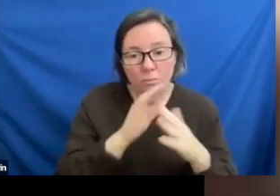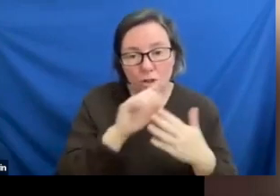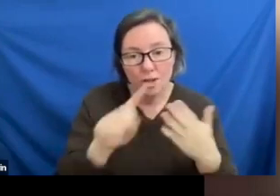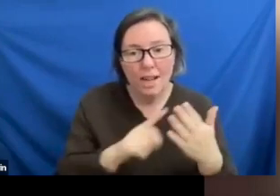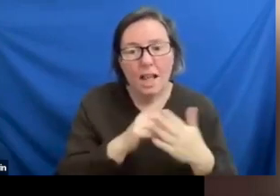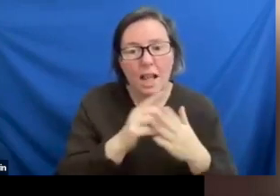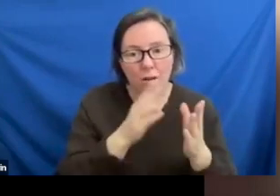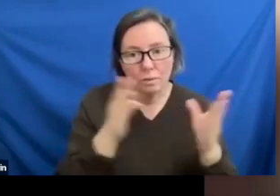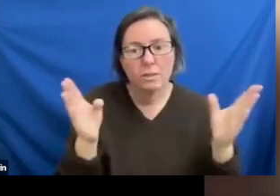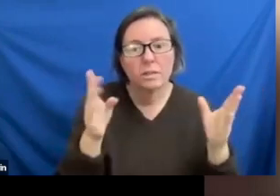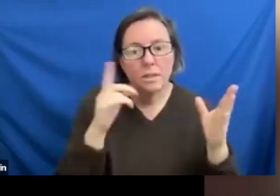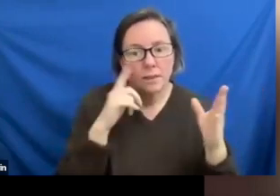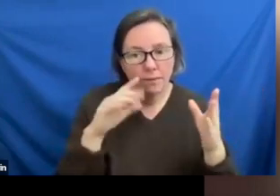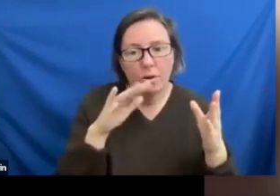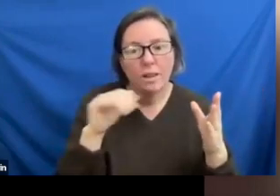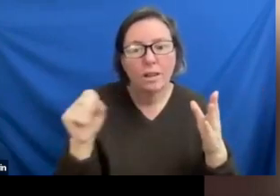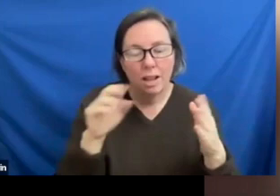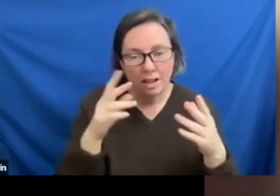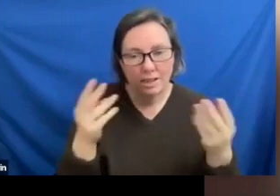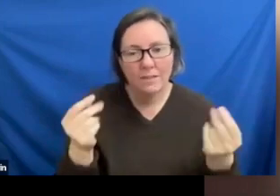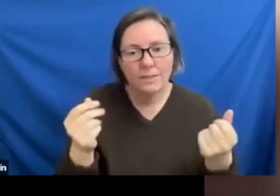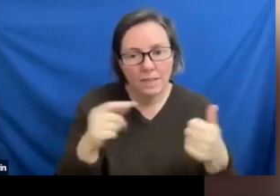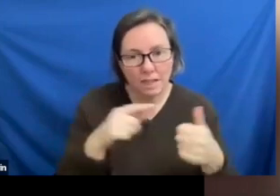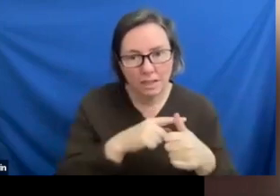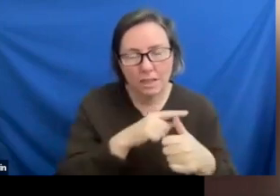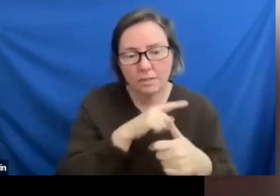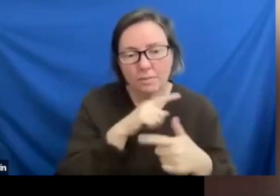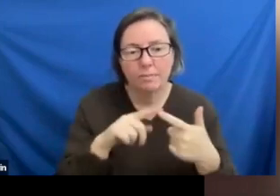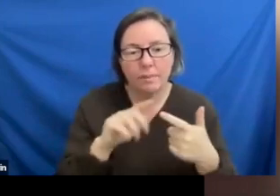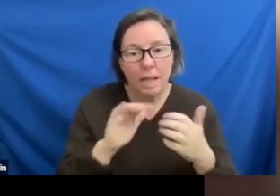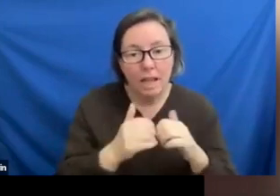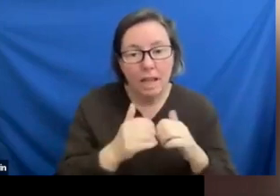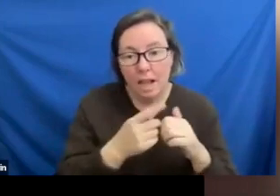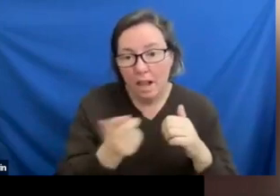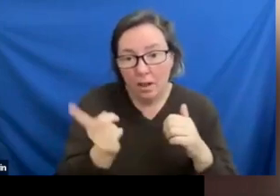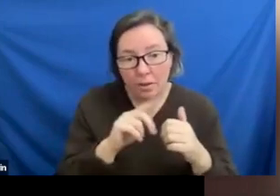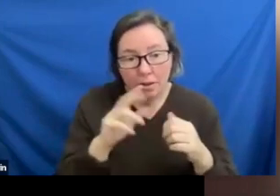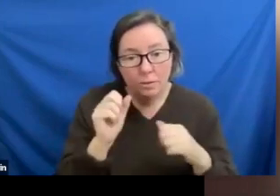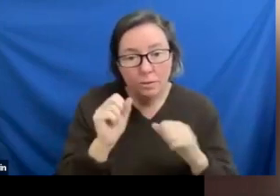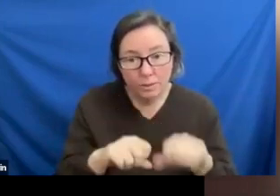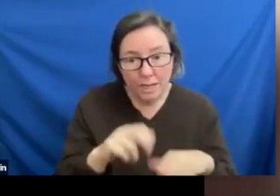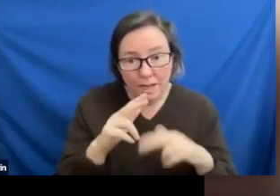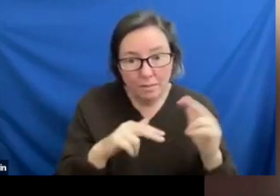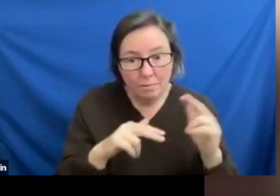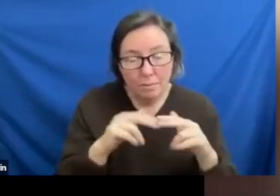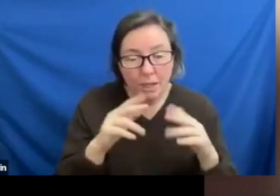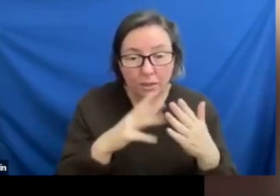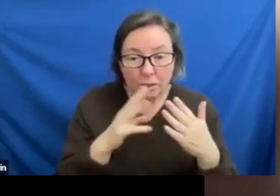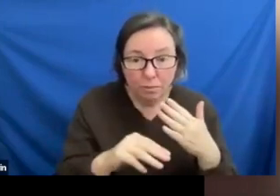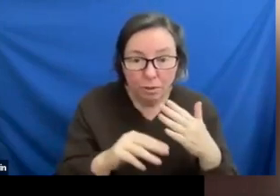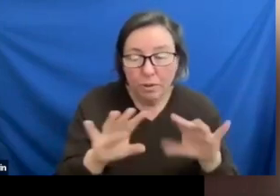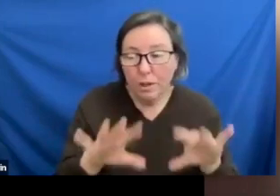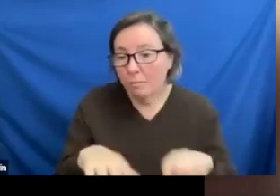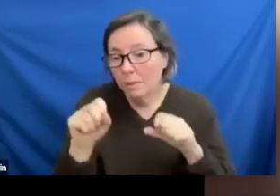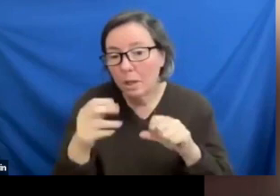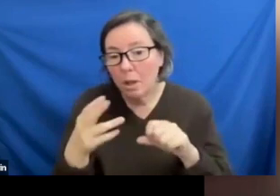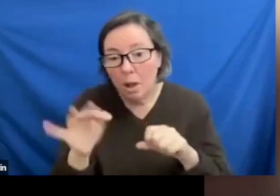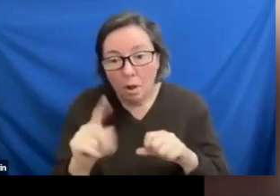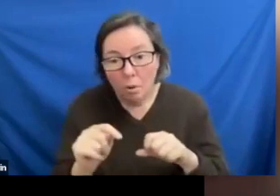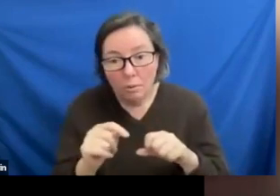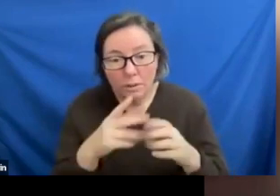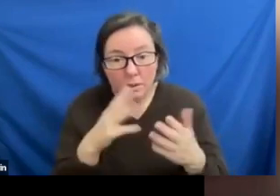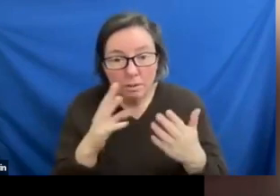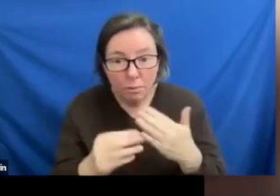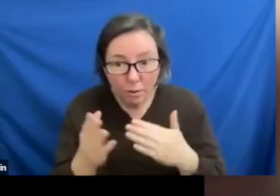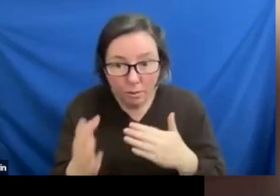of the CAS facility, how you can build a program, host a program, and then also